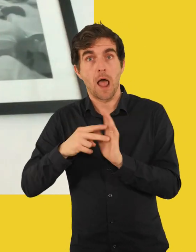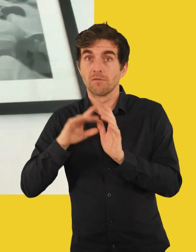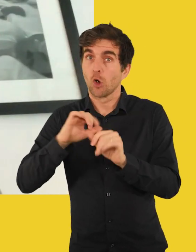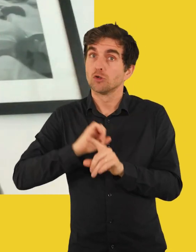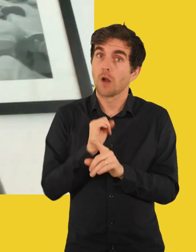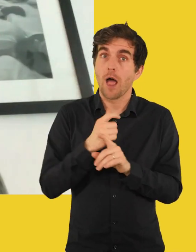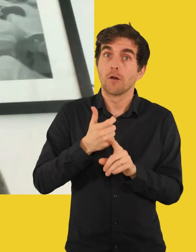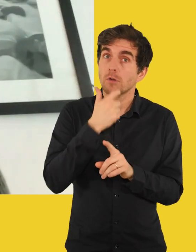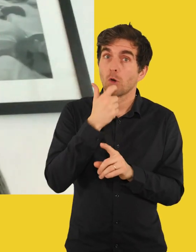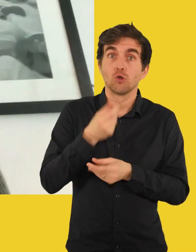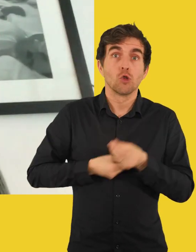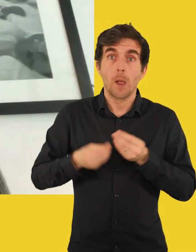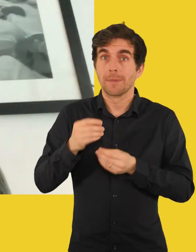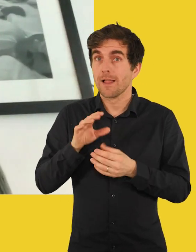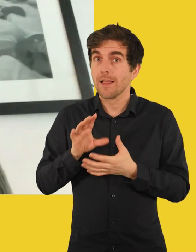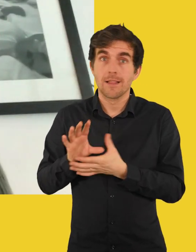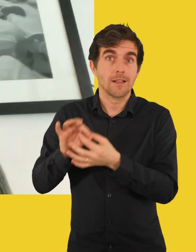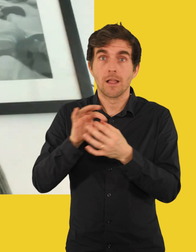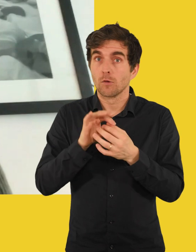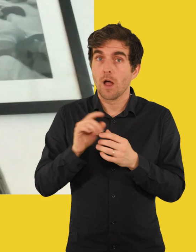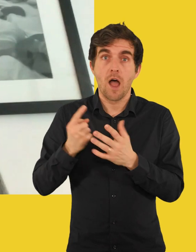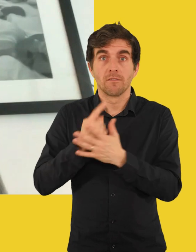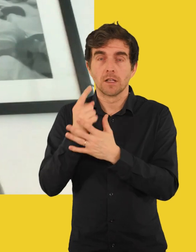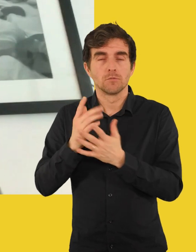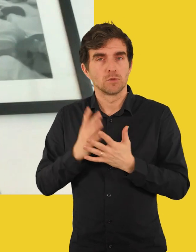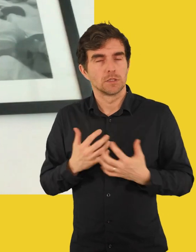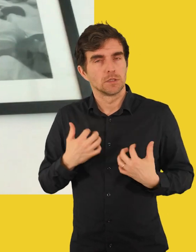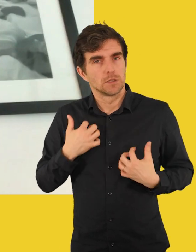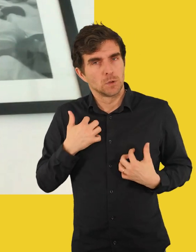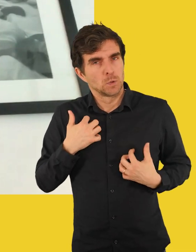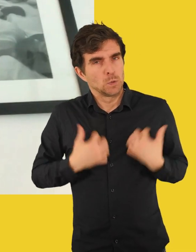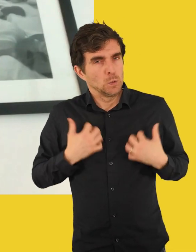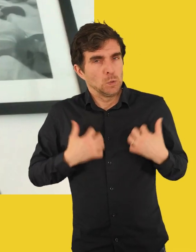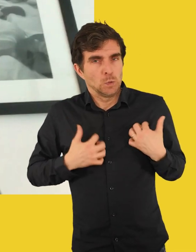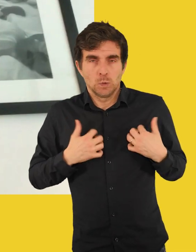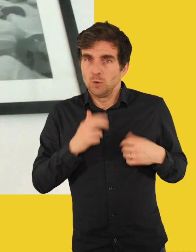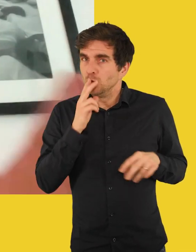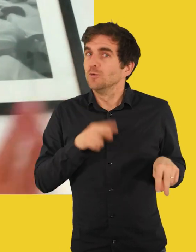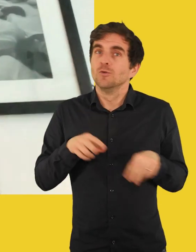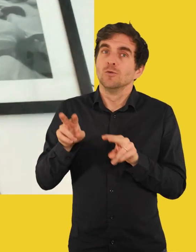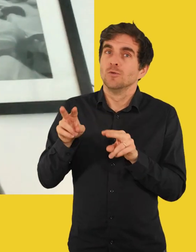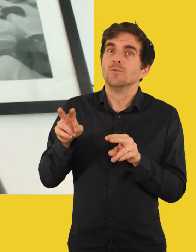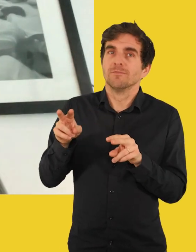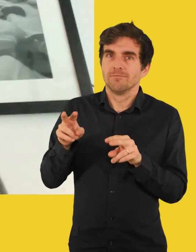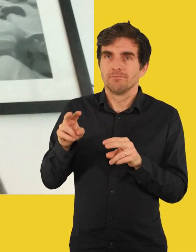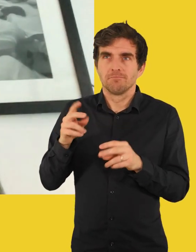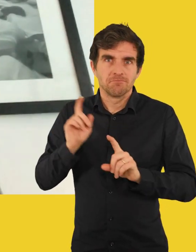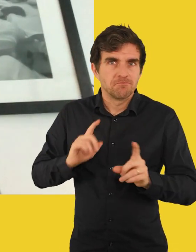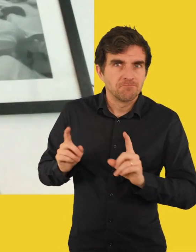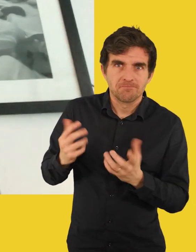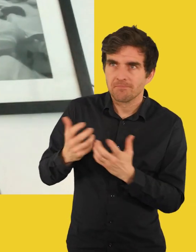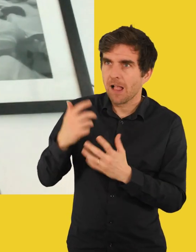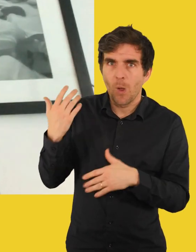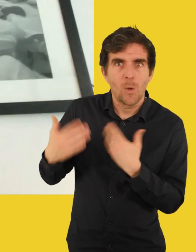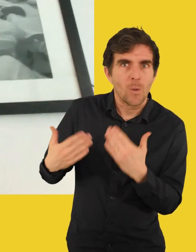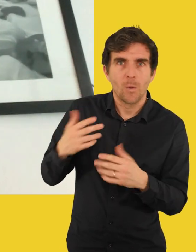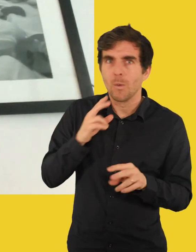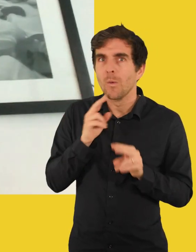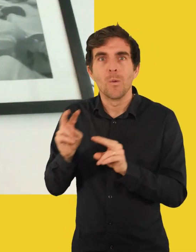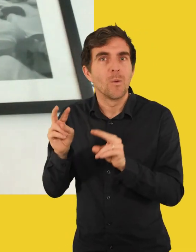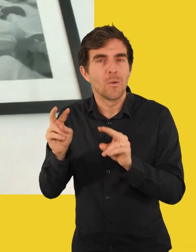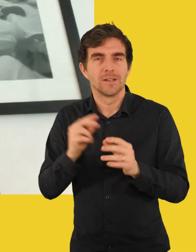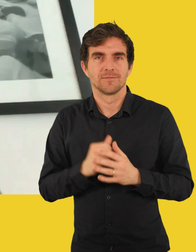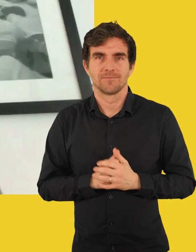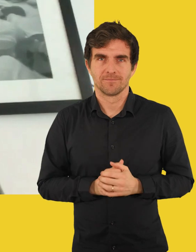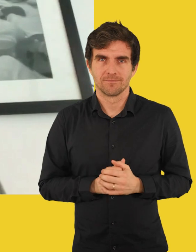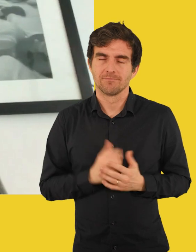plans for the Scotland Doughnut Economics Network events locally. So I'm just thrilled to see that and to hear how